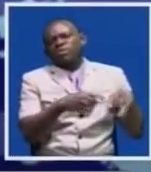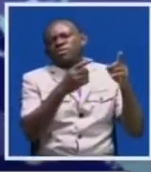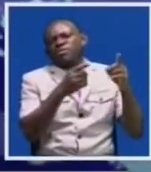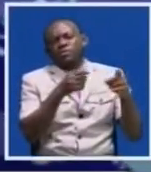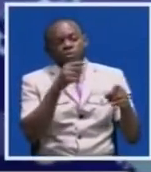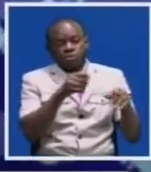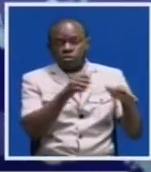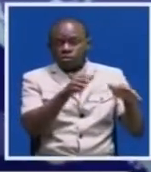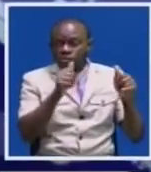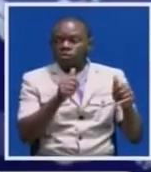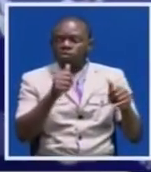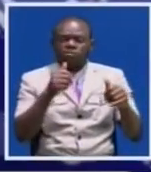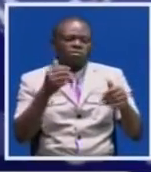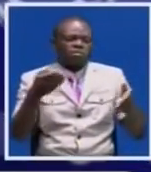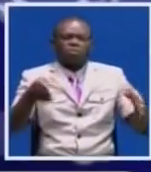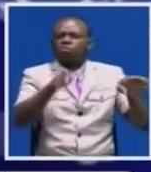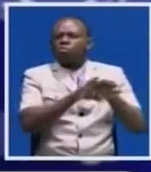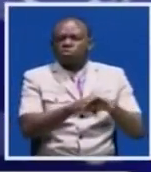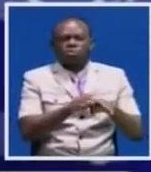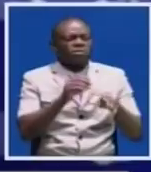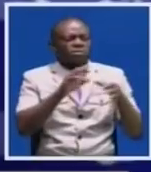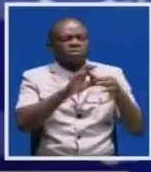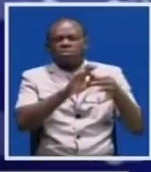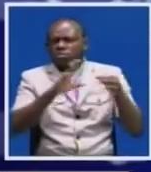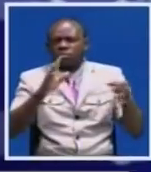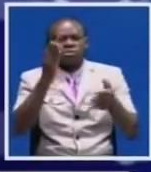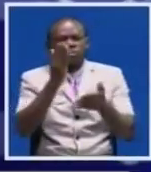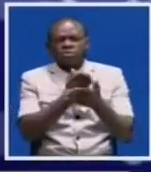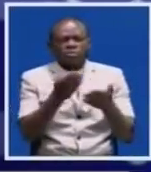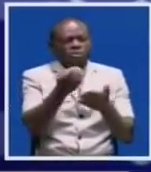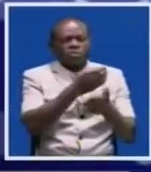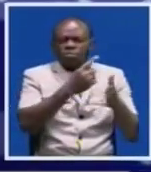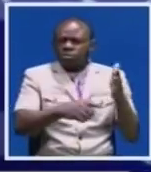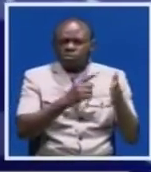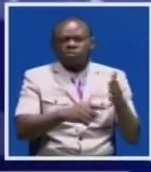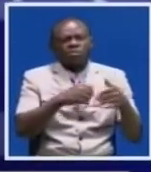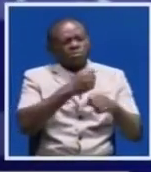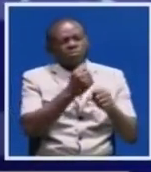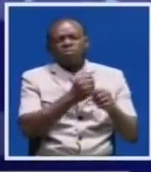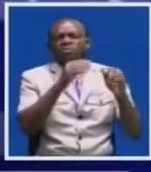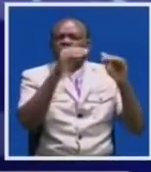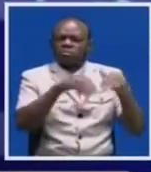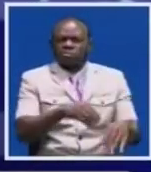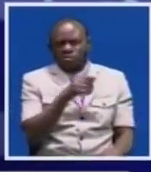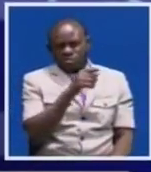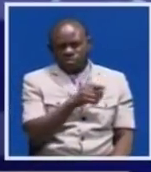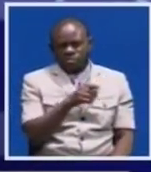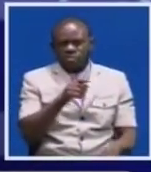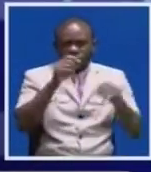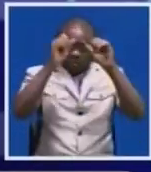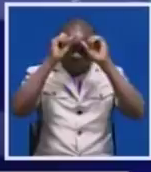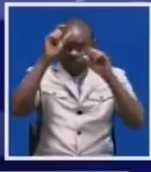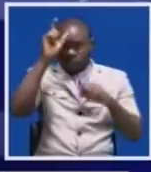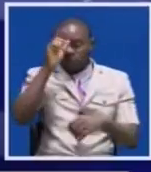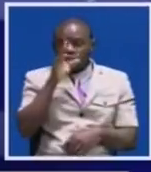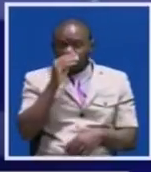hindering Zimbabwe from making significant economic progress. He says Zimbabwean President Emmerson Mnangagwa has made significant efforts